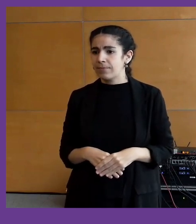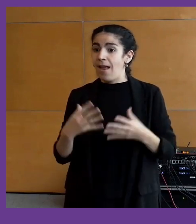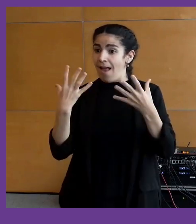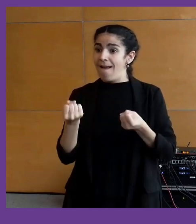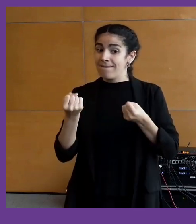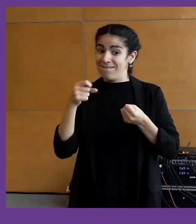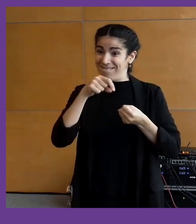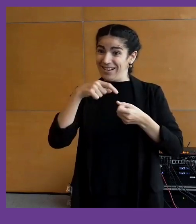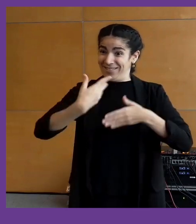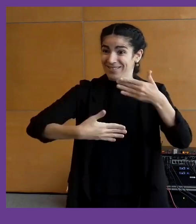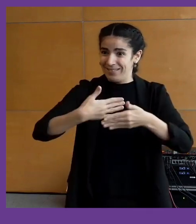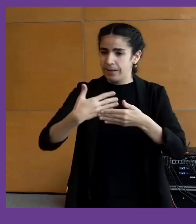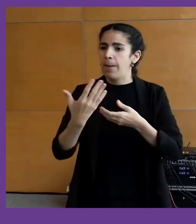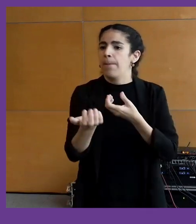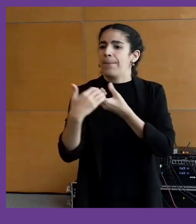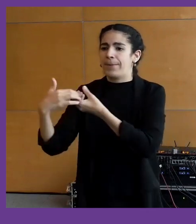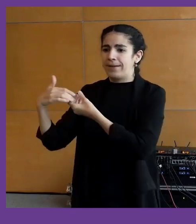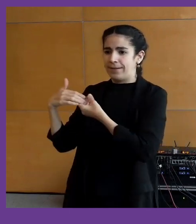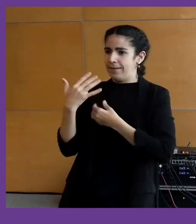of Linz, the